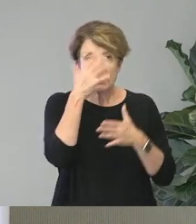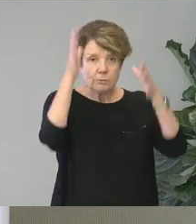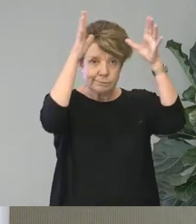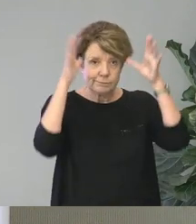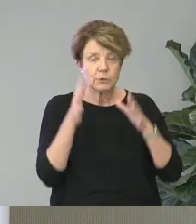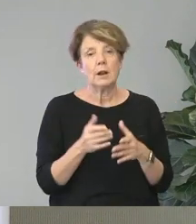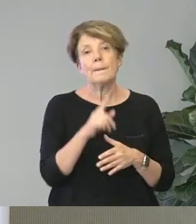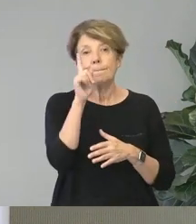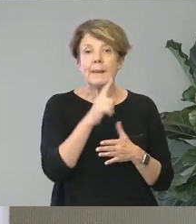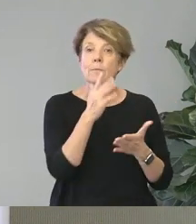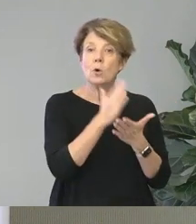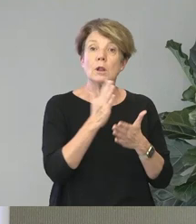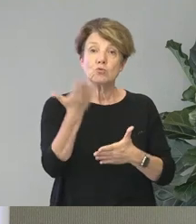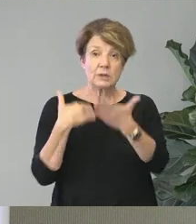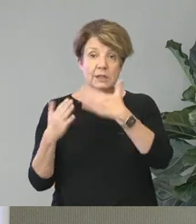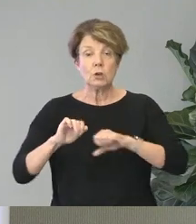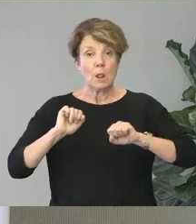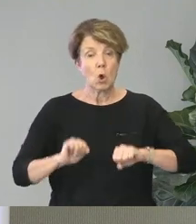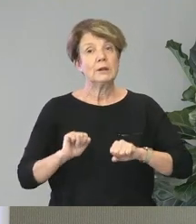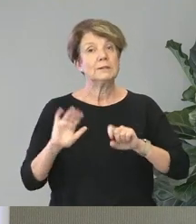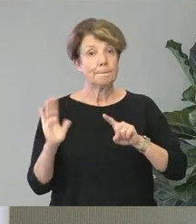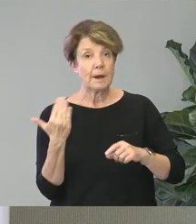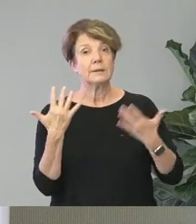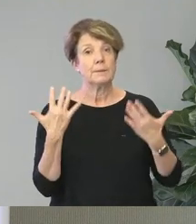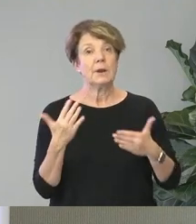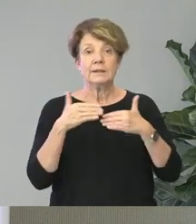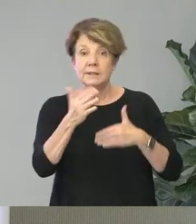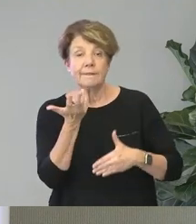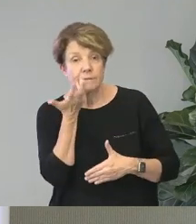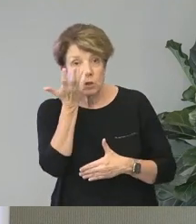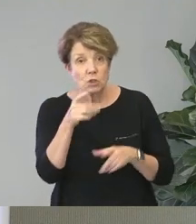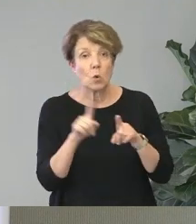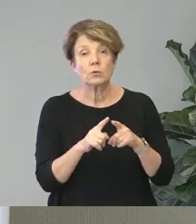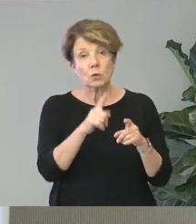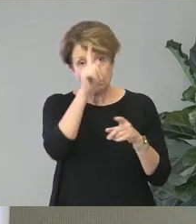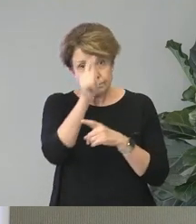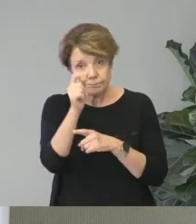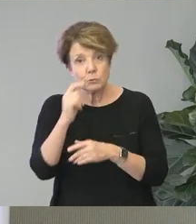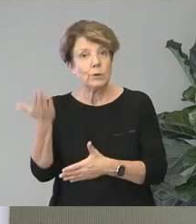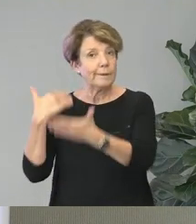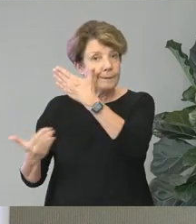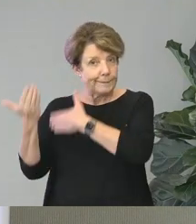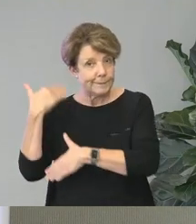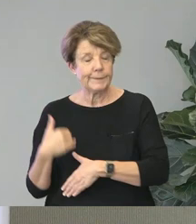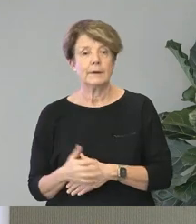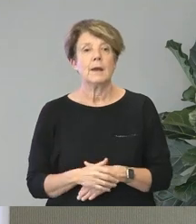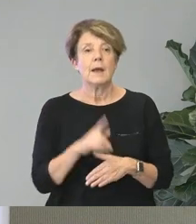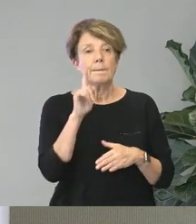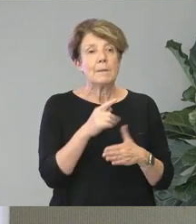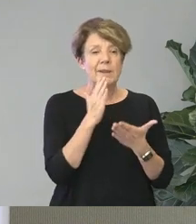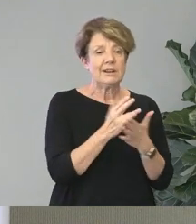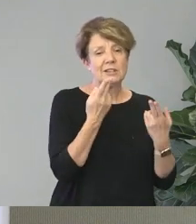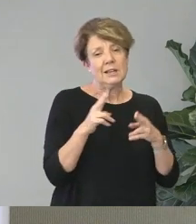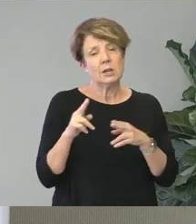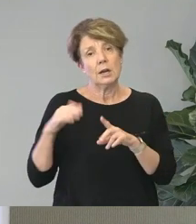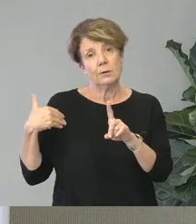owners, elders and custodians of the past, present and future, pay respects to our ancestors, pay respects to those we've lost over the last few